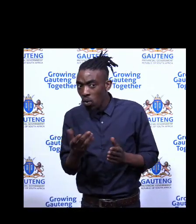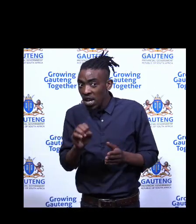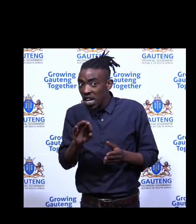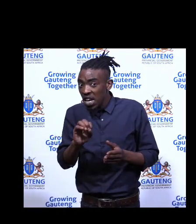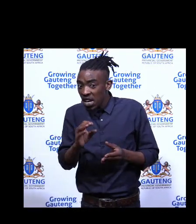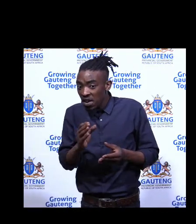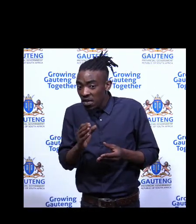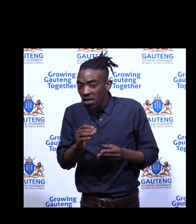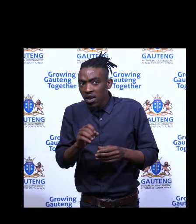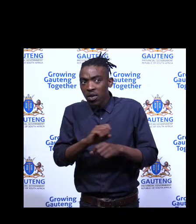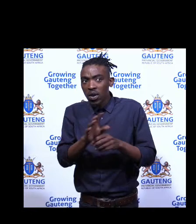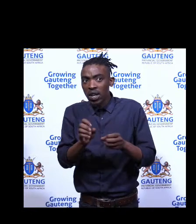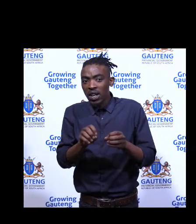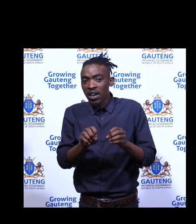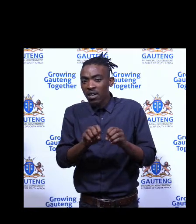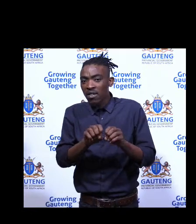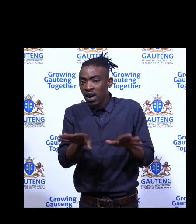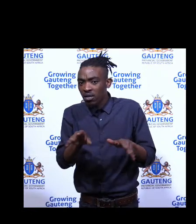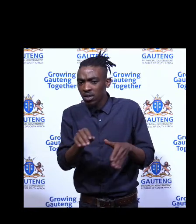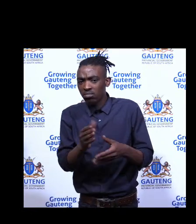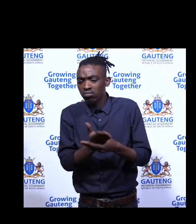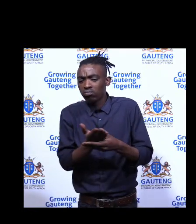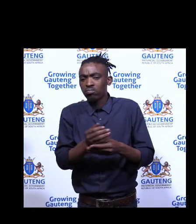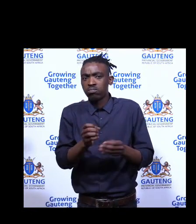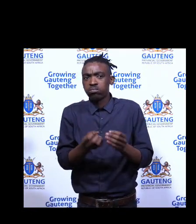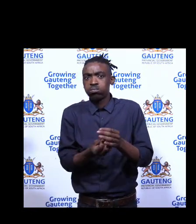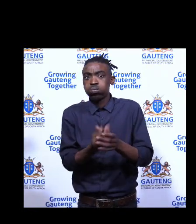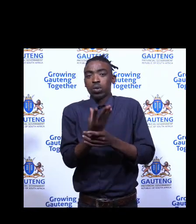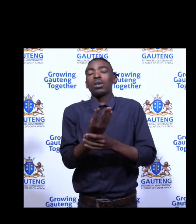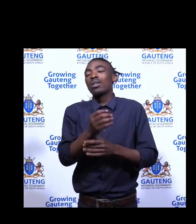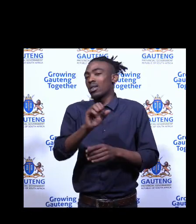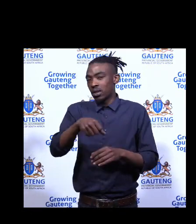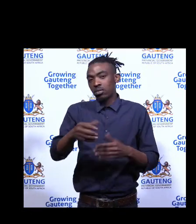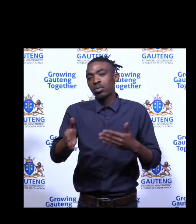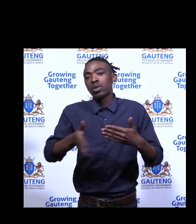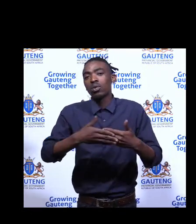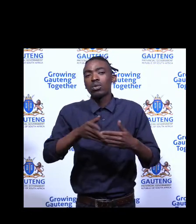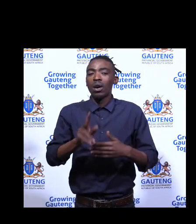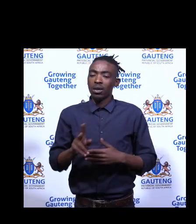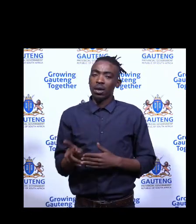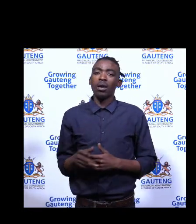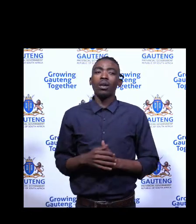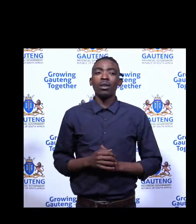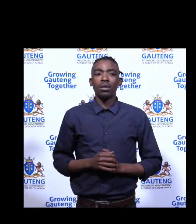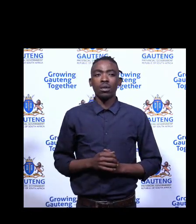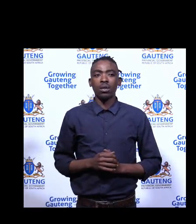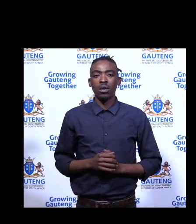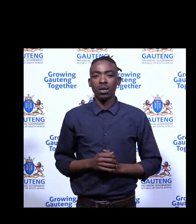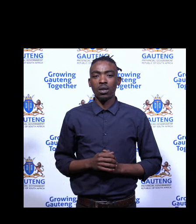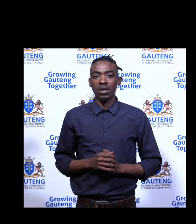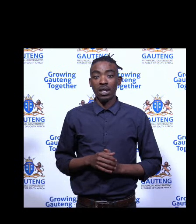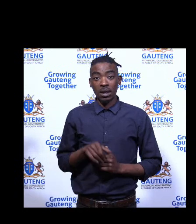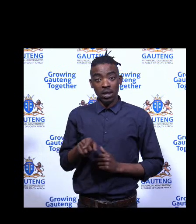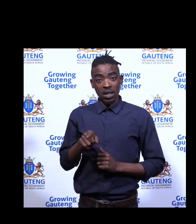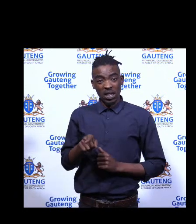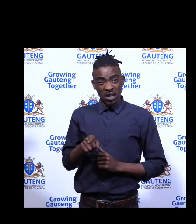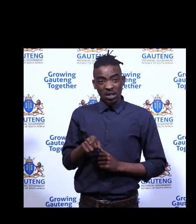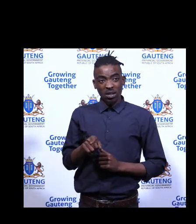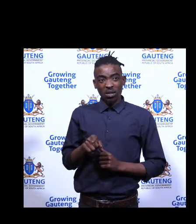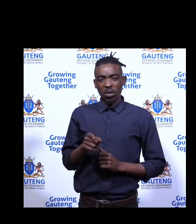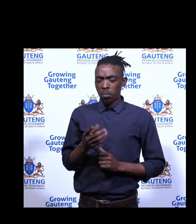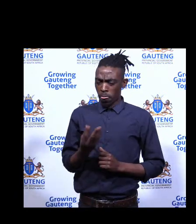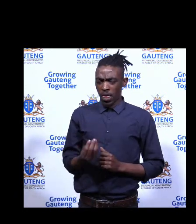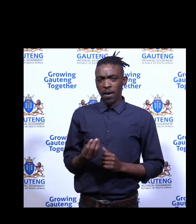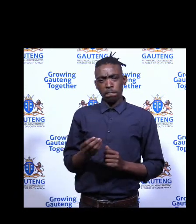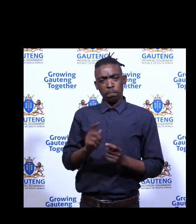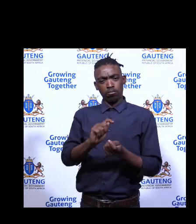doubles around 250, 270,000. This basically speaks to the fact that small changes in policy